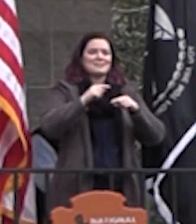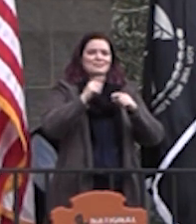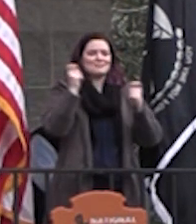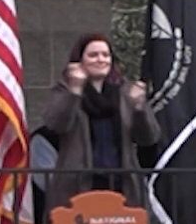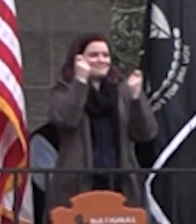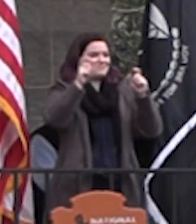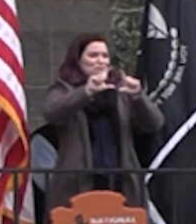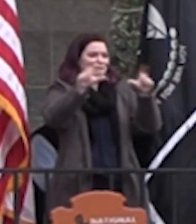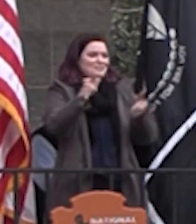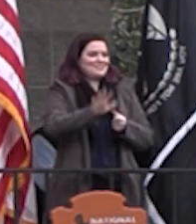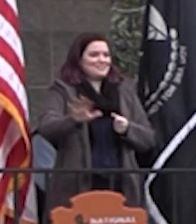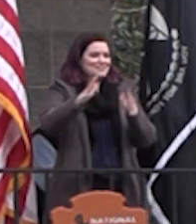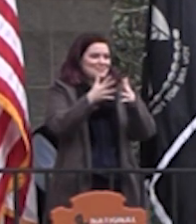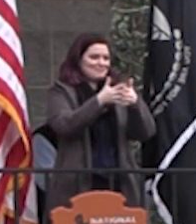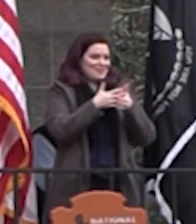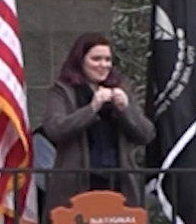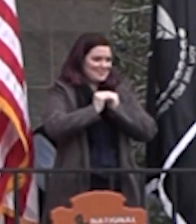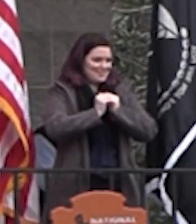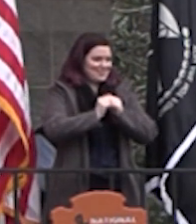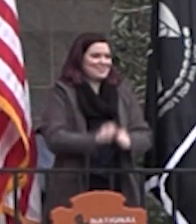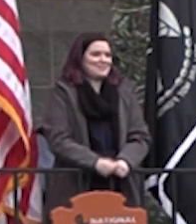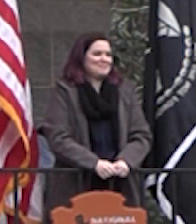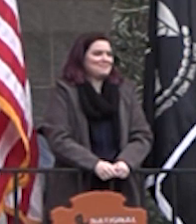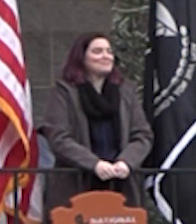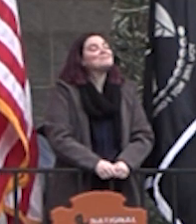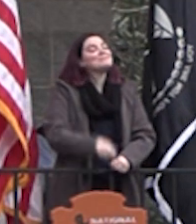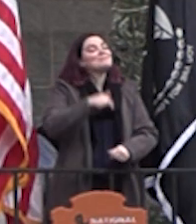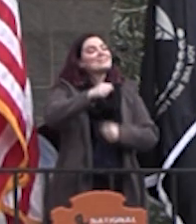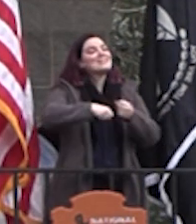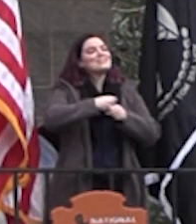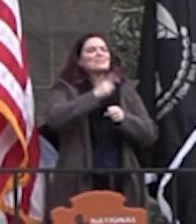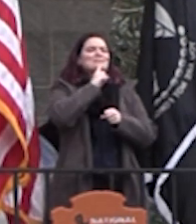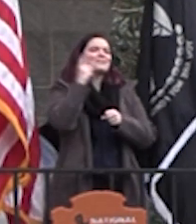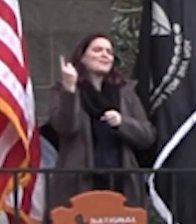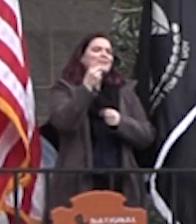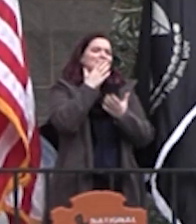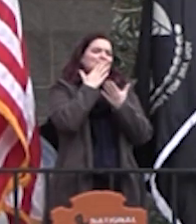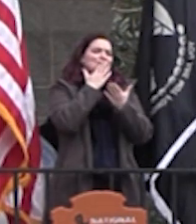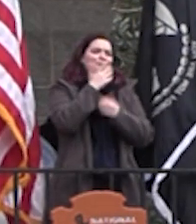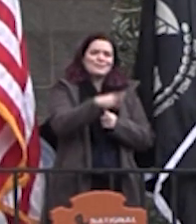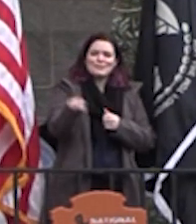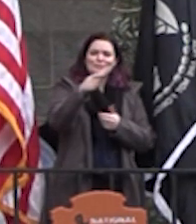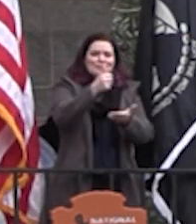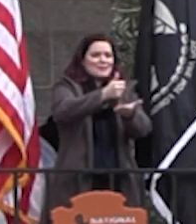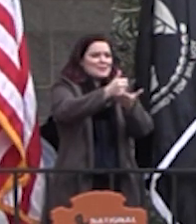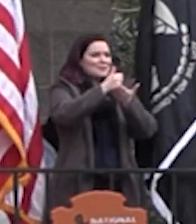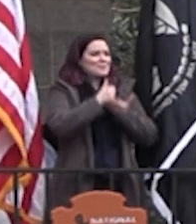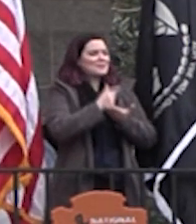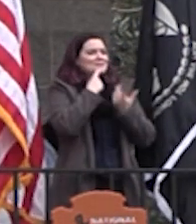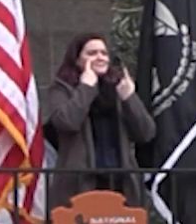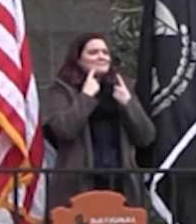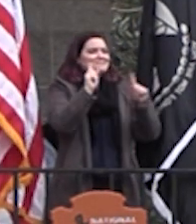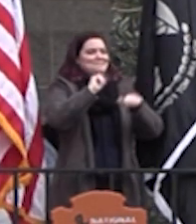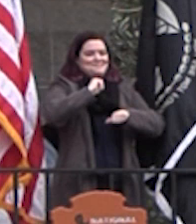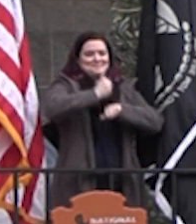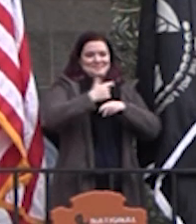us this holiday season. We're really grateful for those who helped us successfully hold this event.